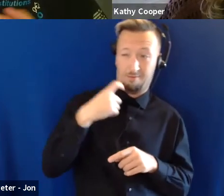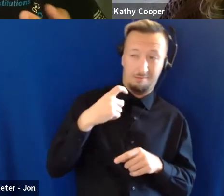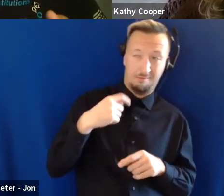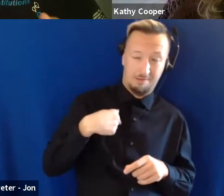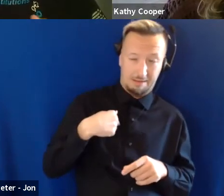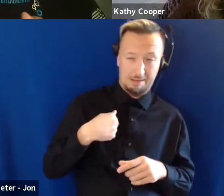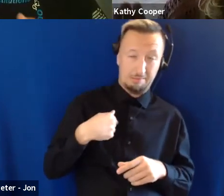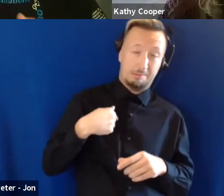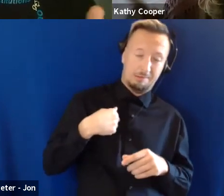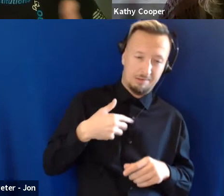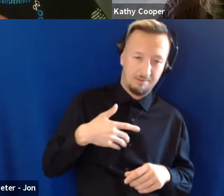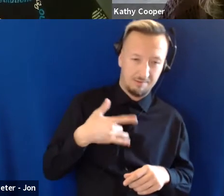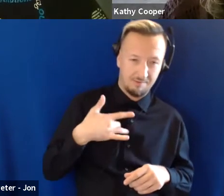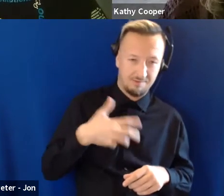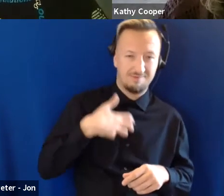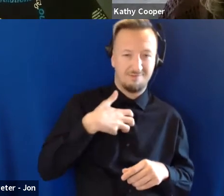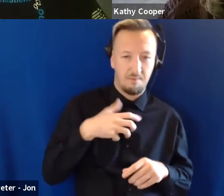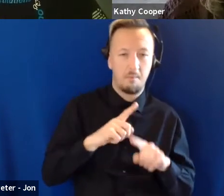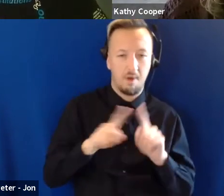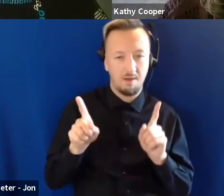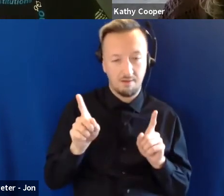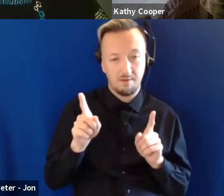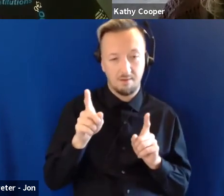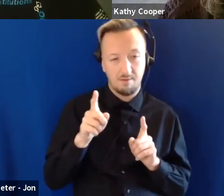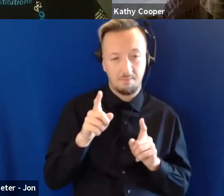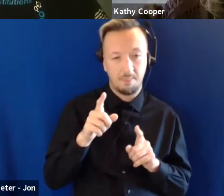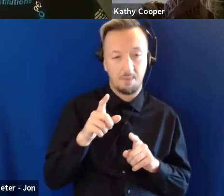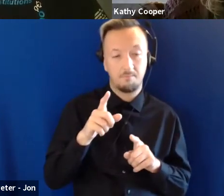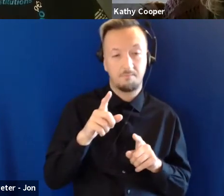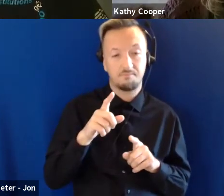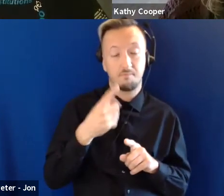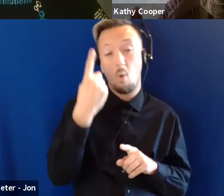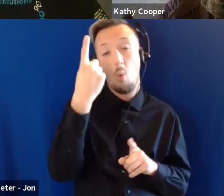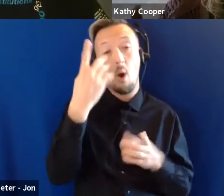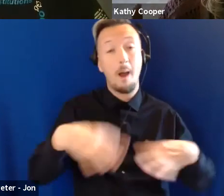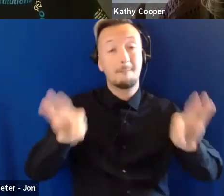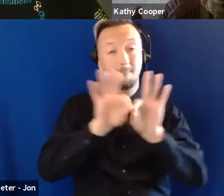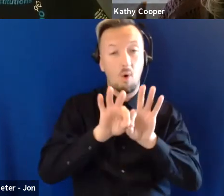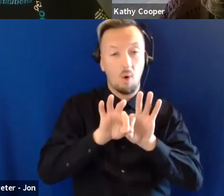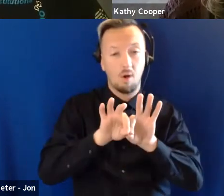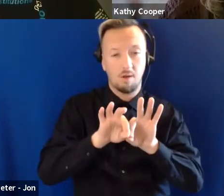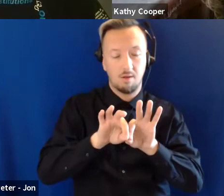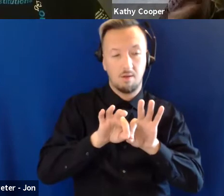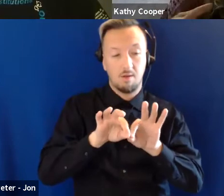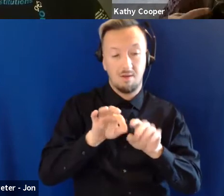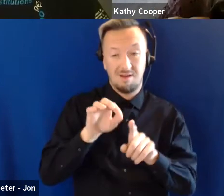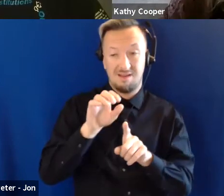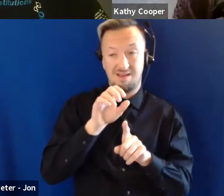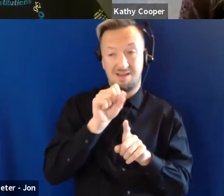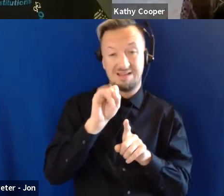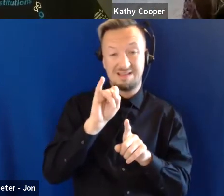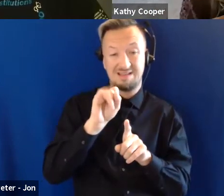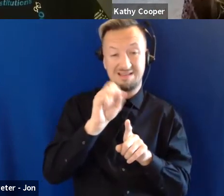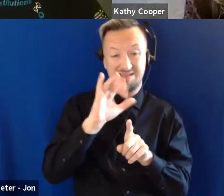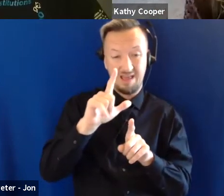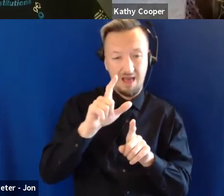So, but that's one of the important things of why the SILC has to be able to call all of the centers